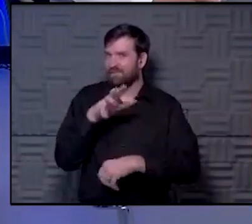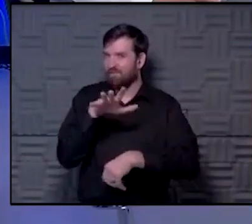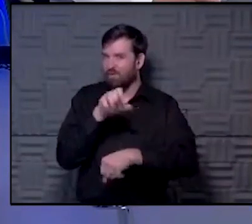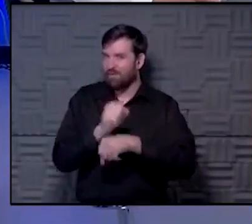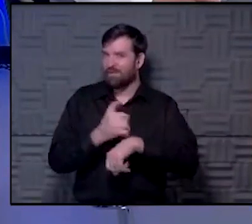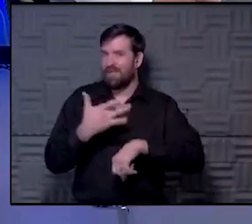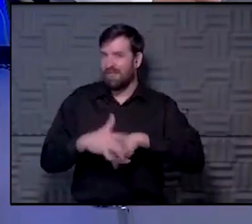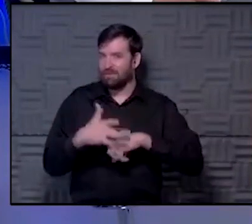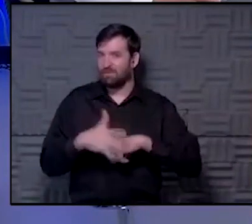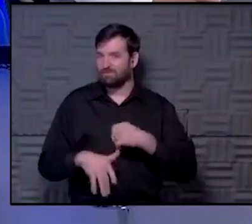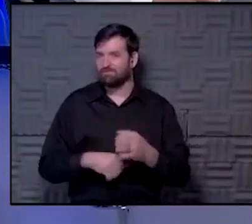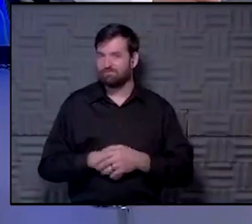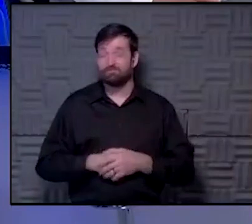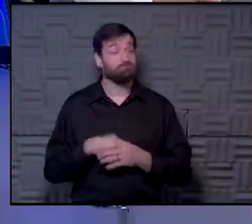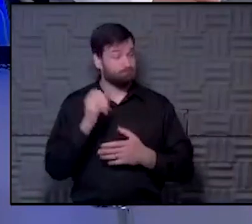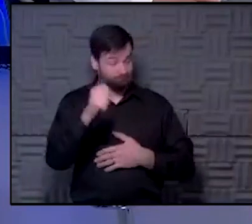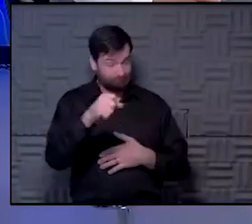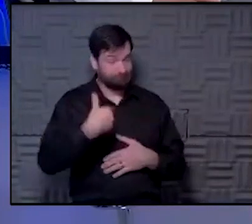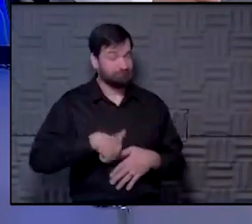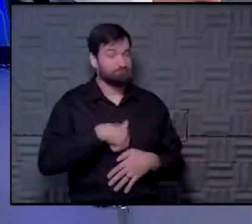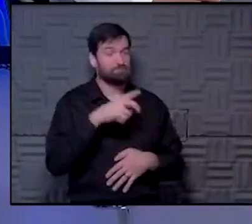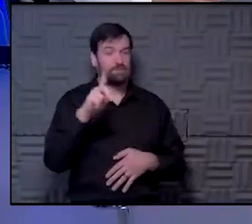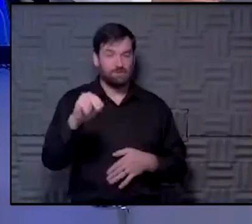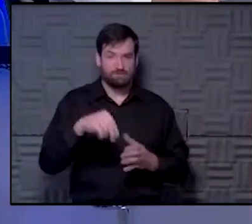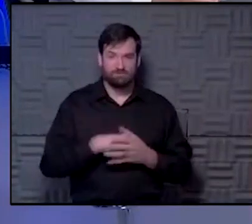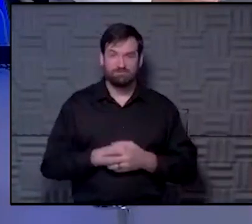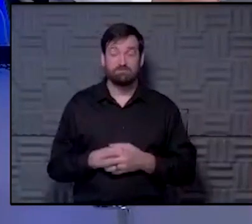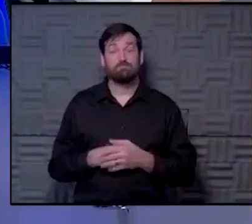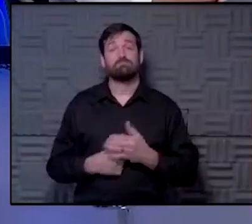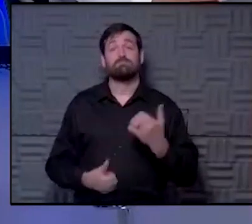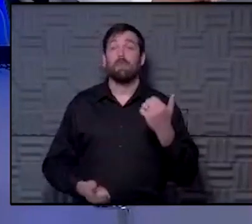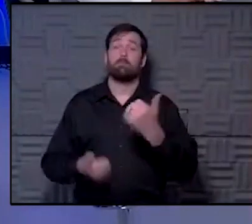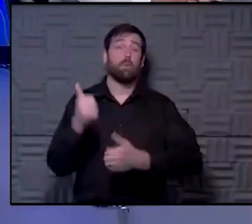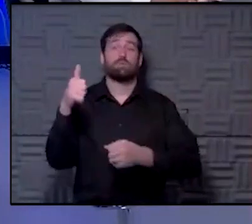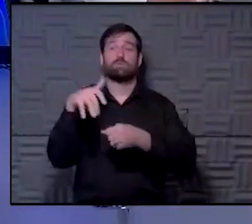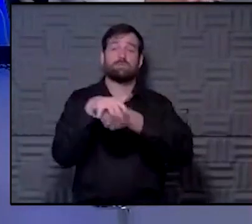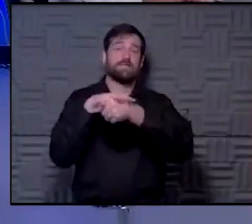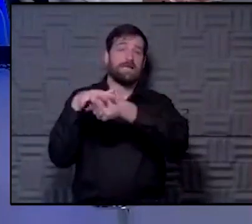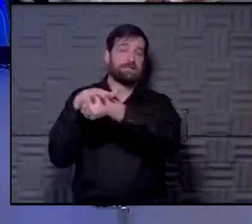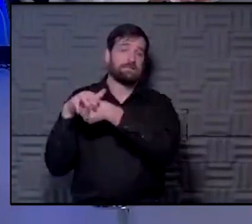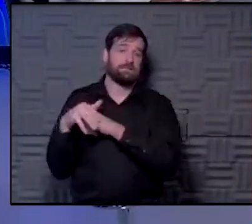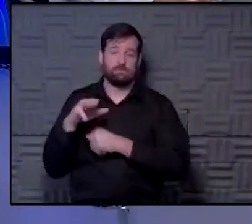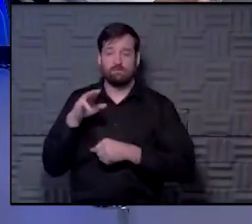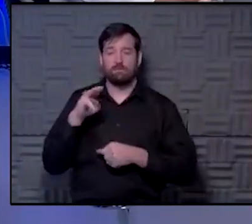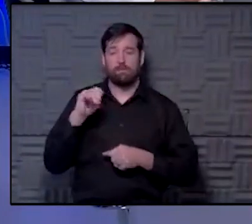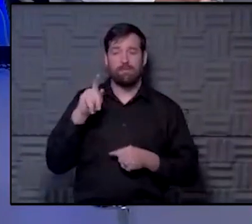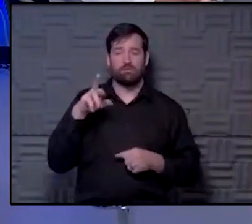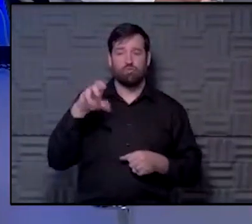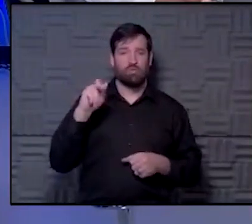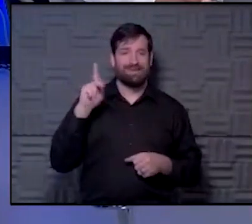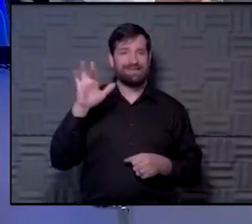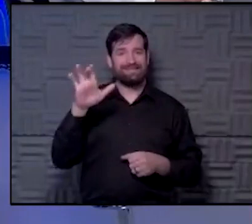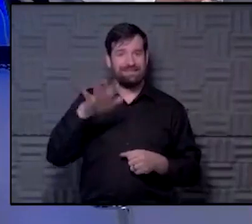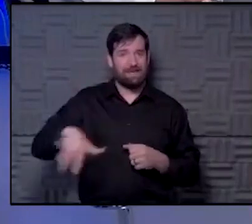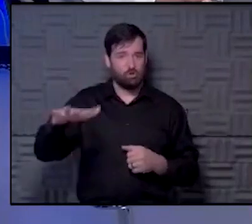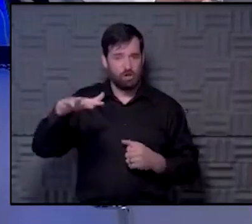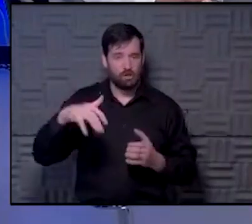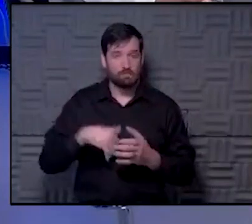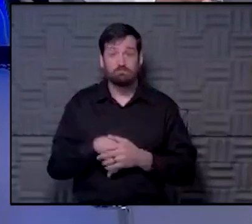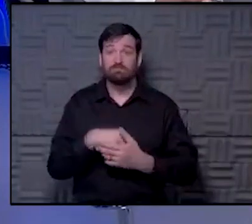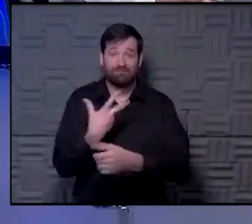We do. As most vaccination sites across the metro, there are